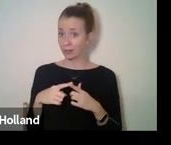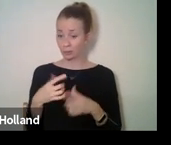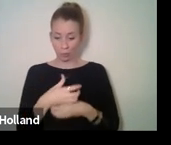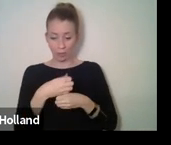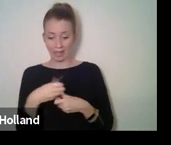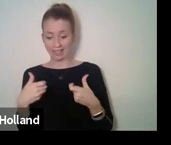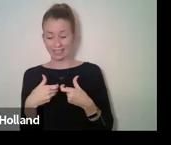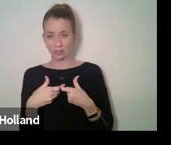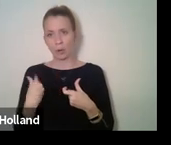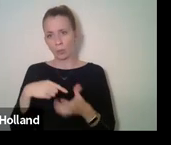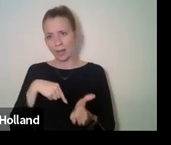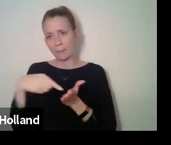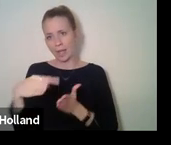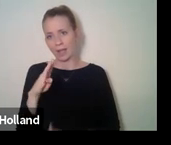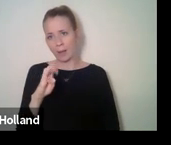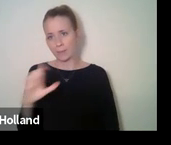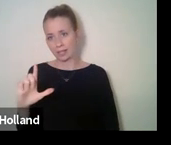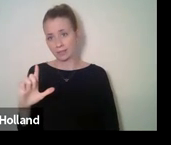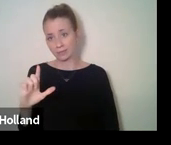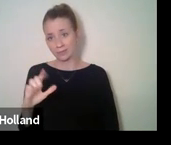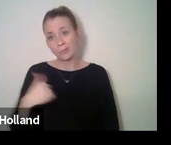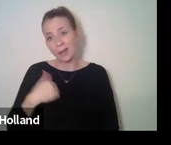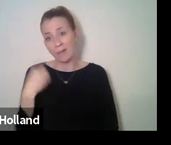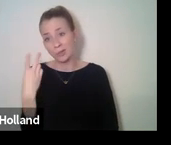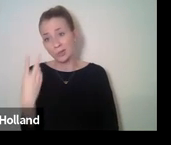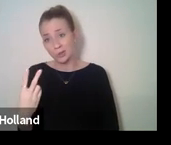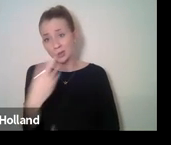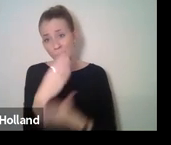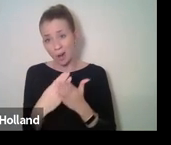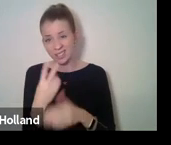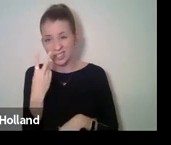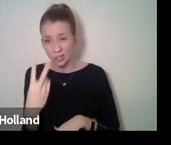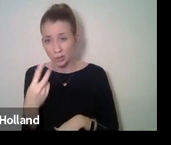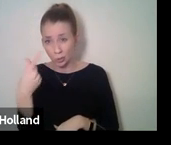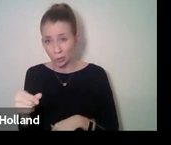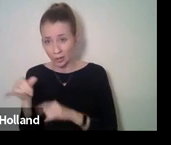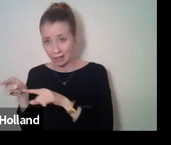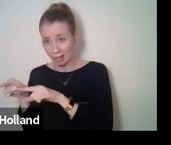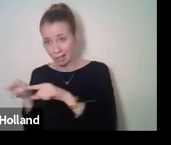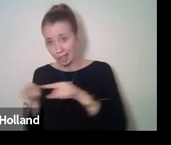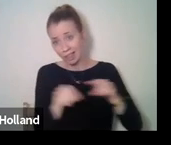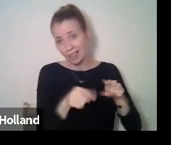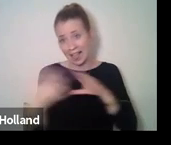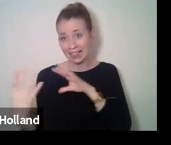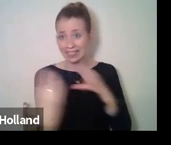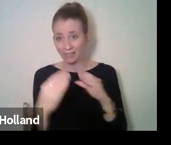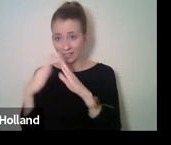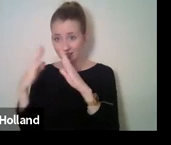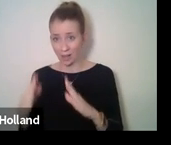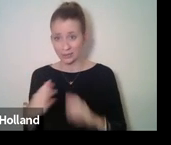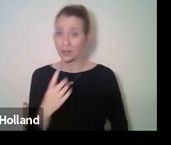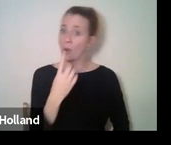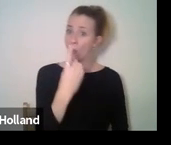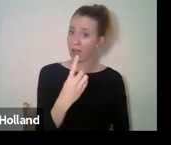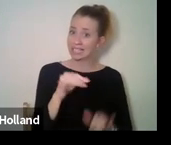actually pay two parts to that bill. So we have two green lines leaving our house. One part of the bill stays with RG&E for